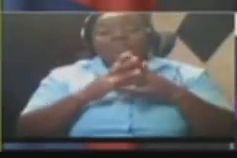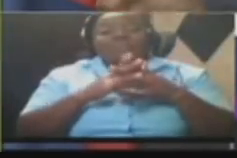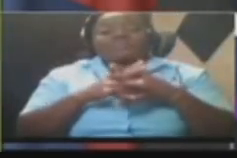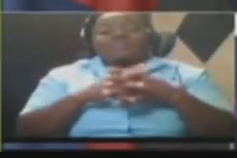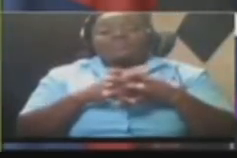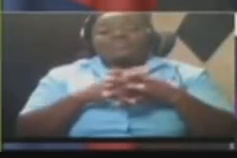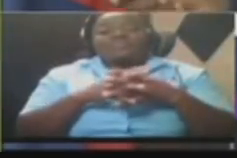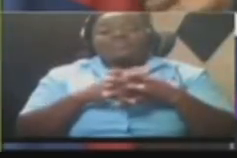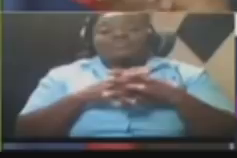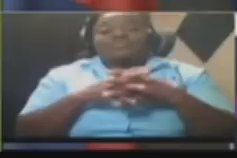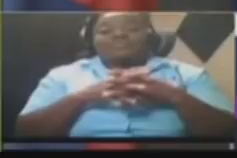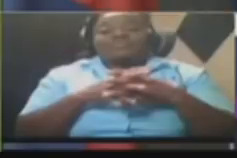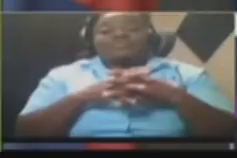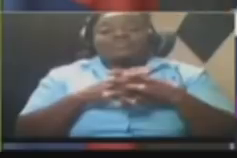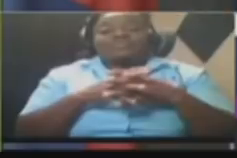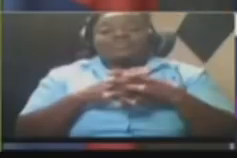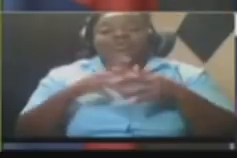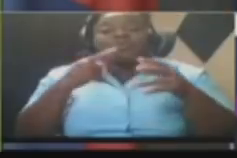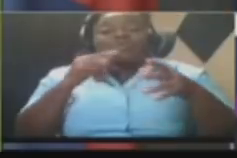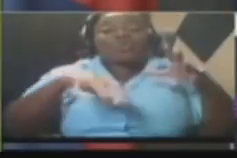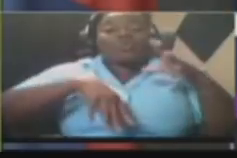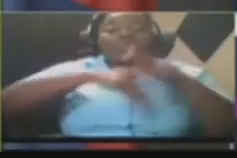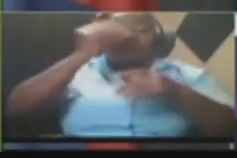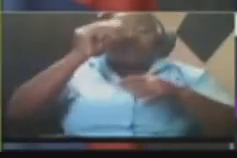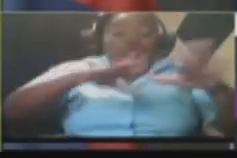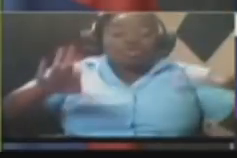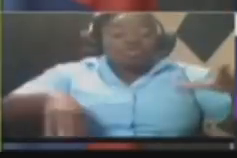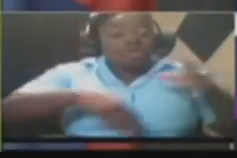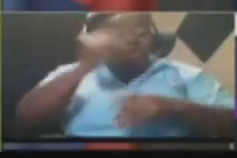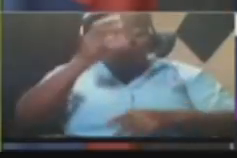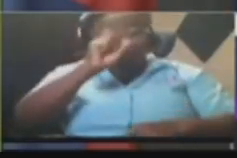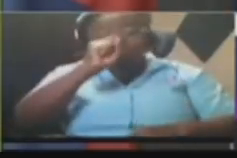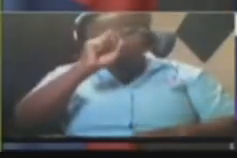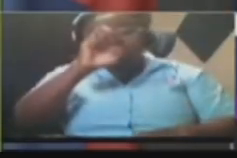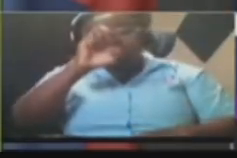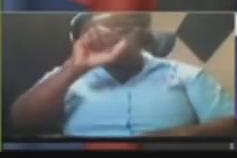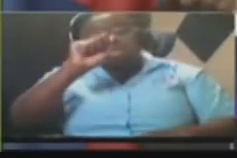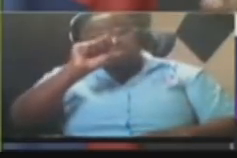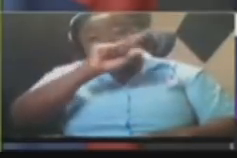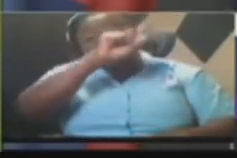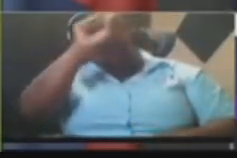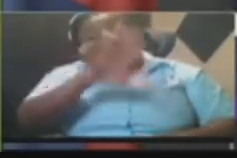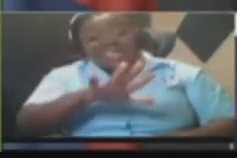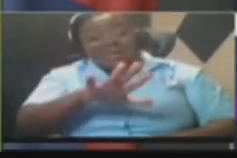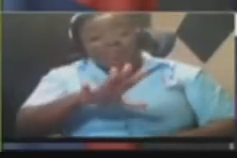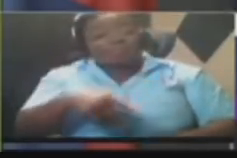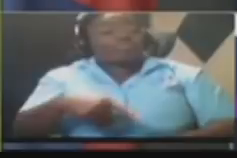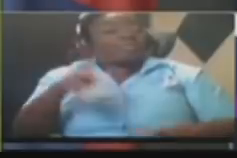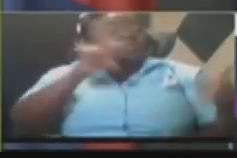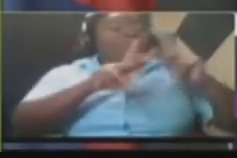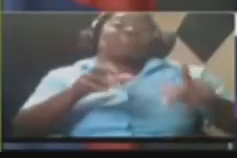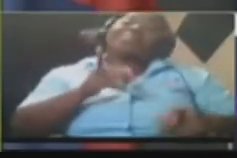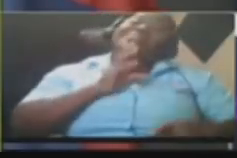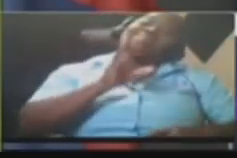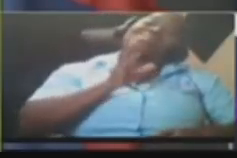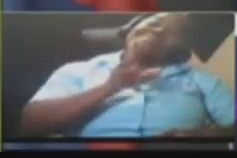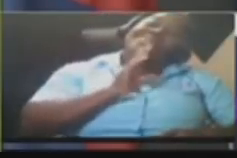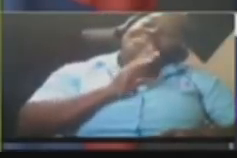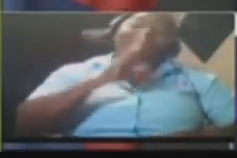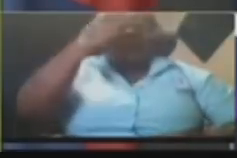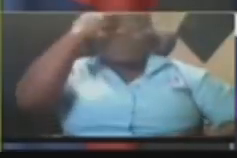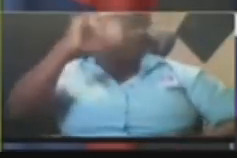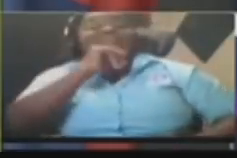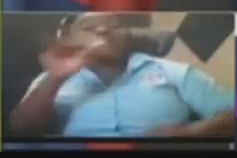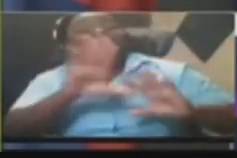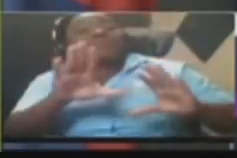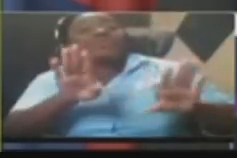When we said we were going to bring our children out to do their SAA exams, we were given all kinds of reasons why we shouldn't do it, because the moon